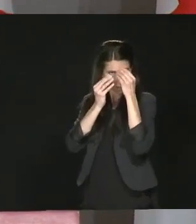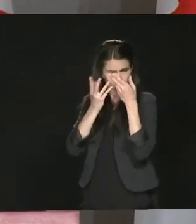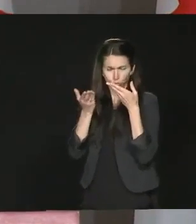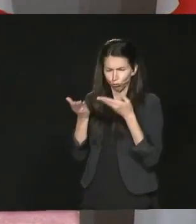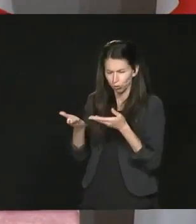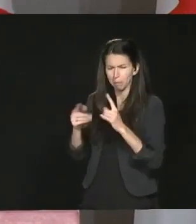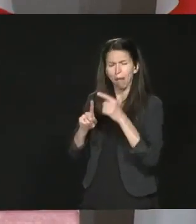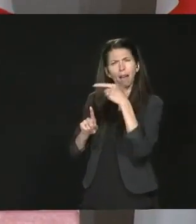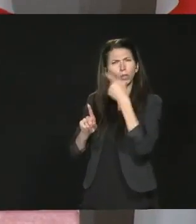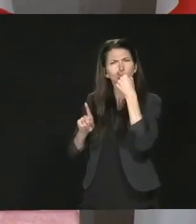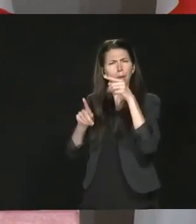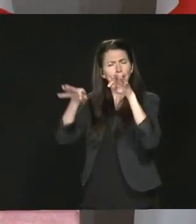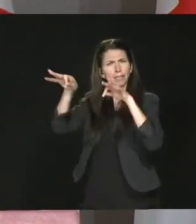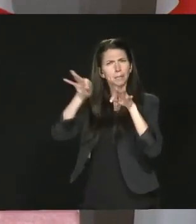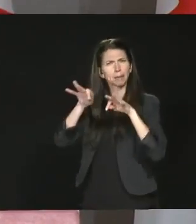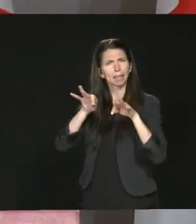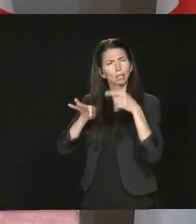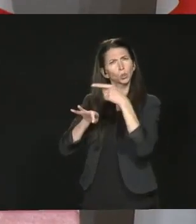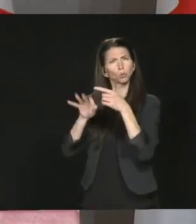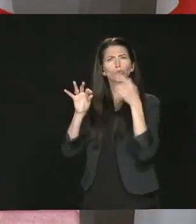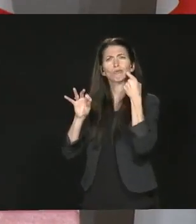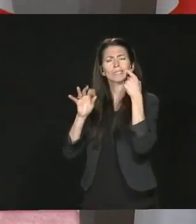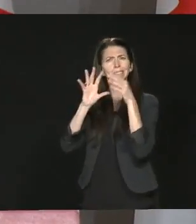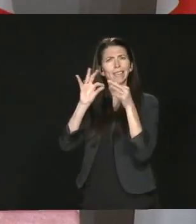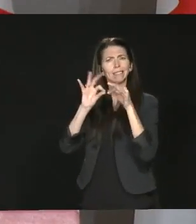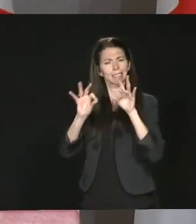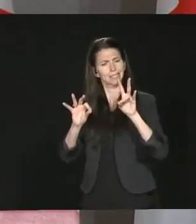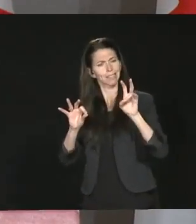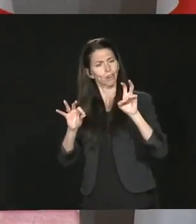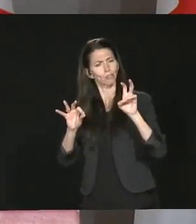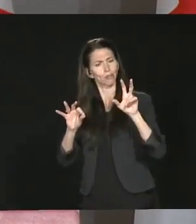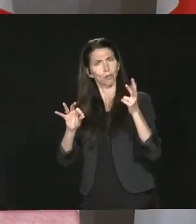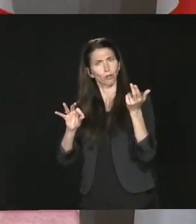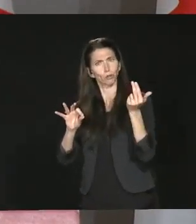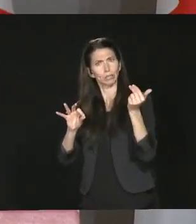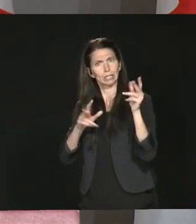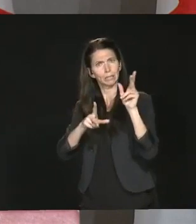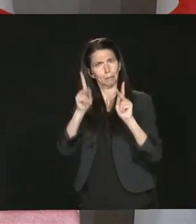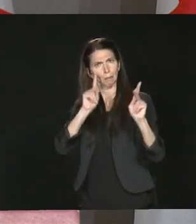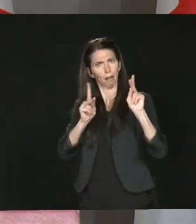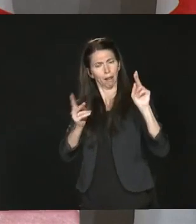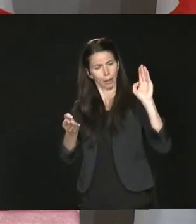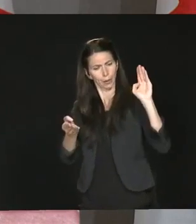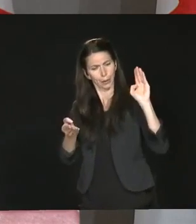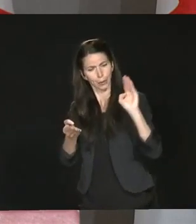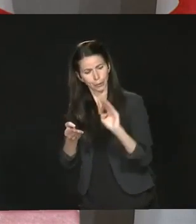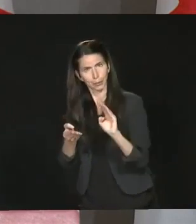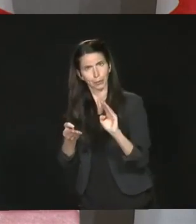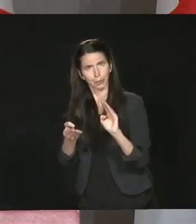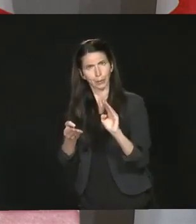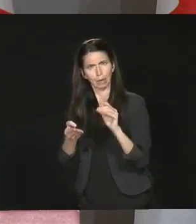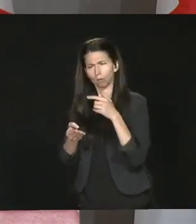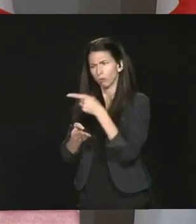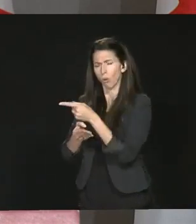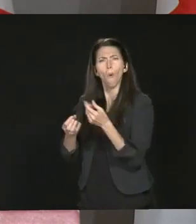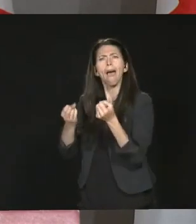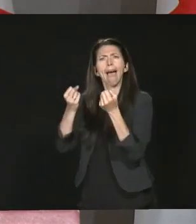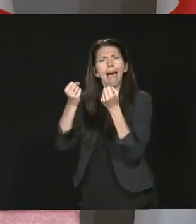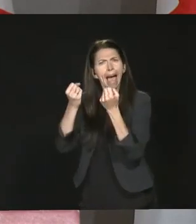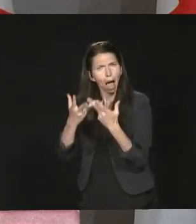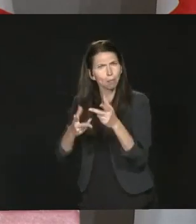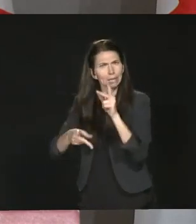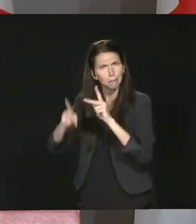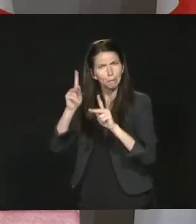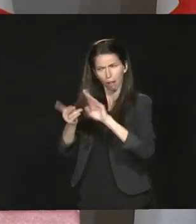713 number that you gave, how many of those were actually released because of the pandemic to avoid